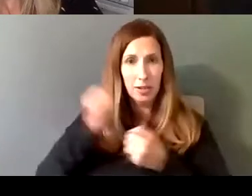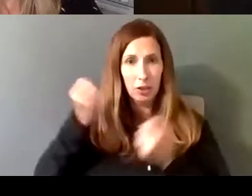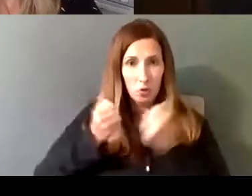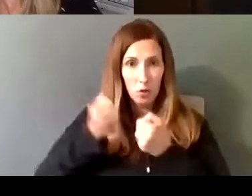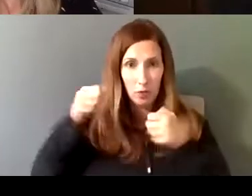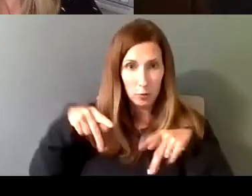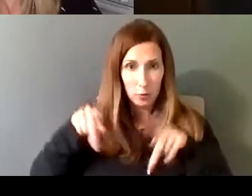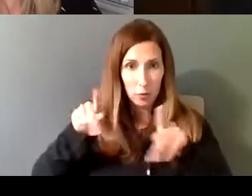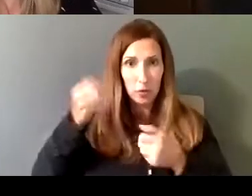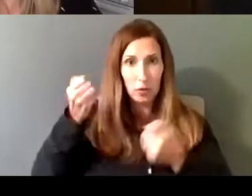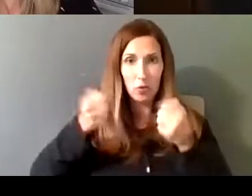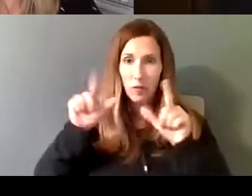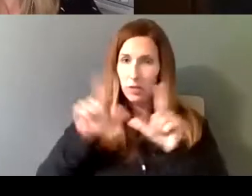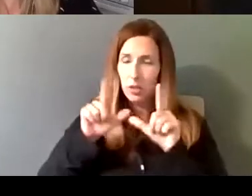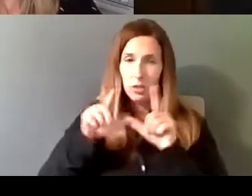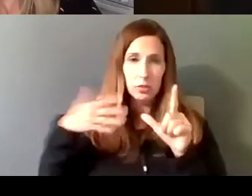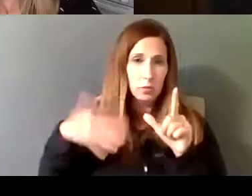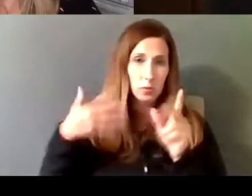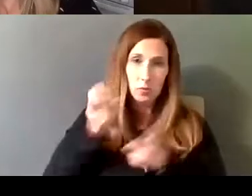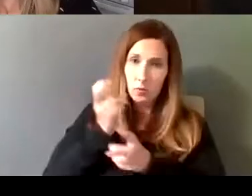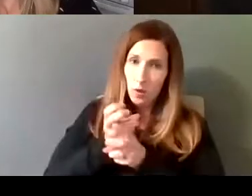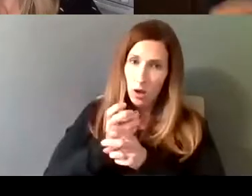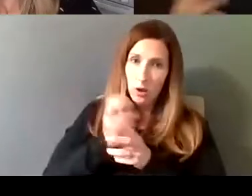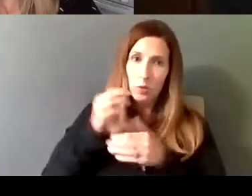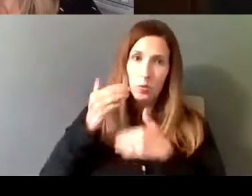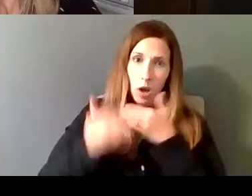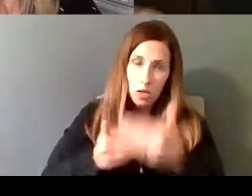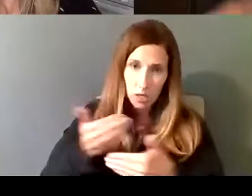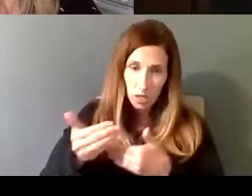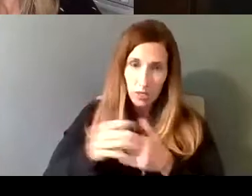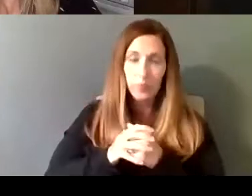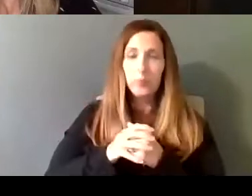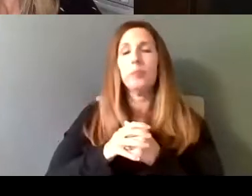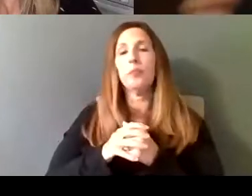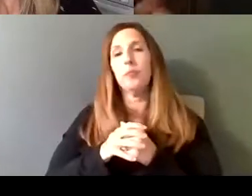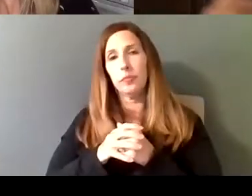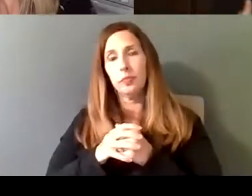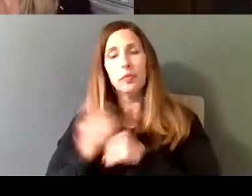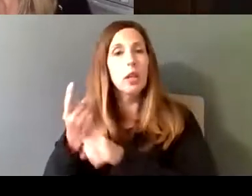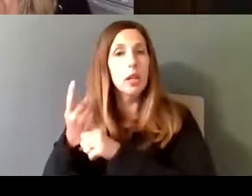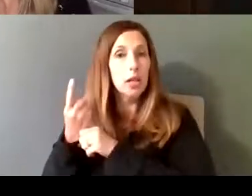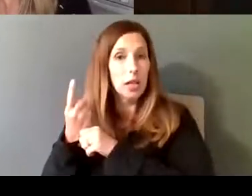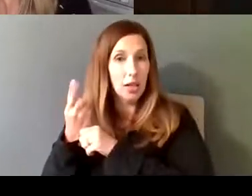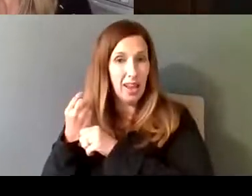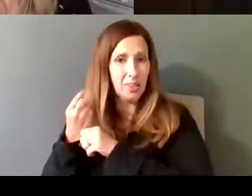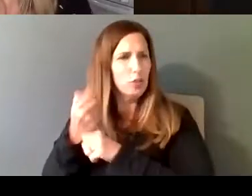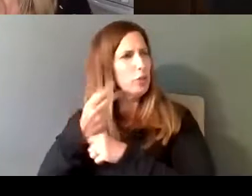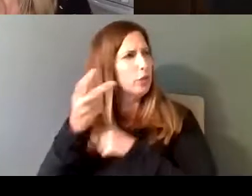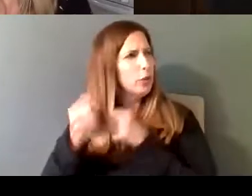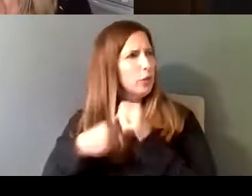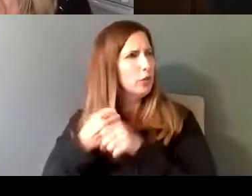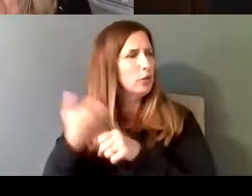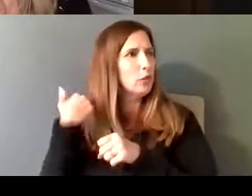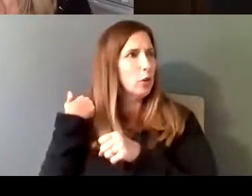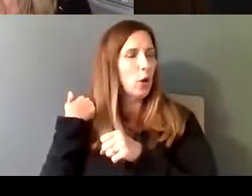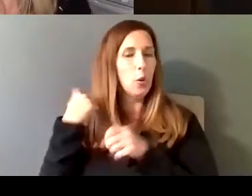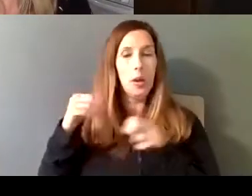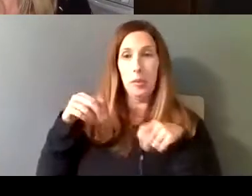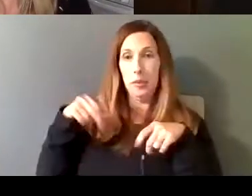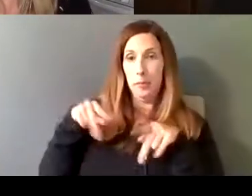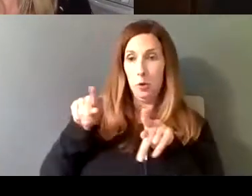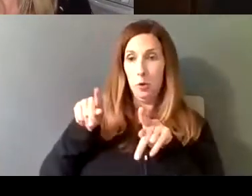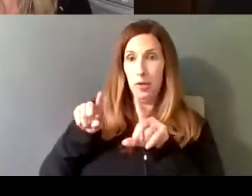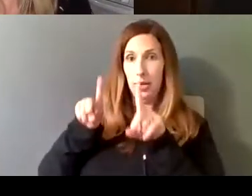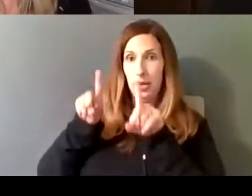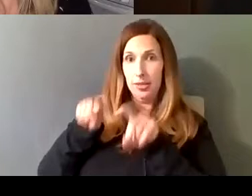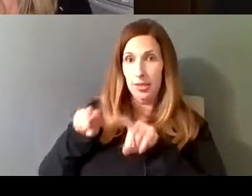driver's license is just such a hard process. And last year, a few years ago, the permit exam was